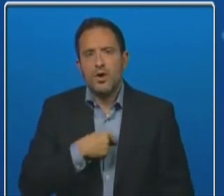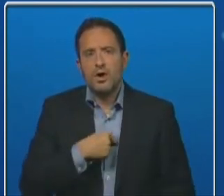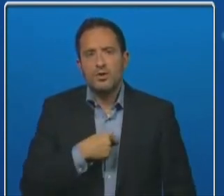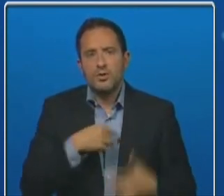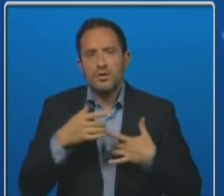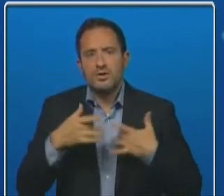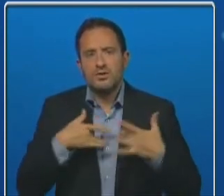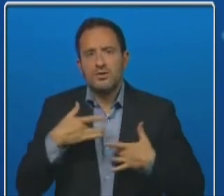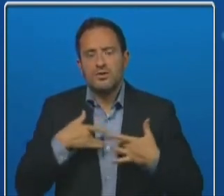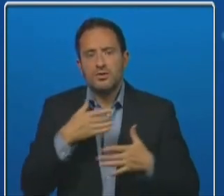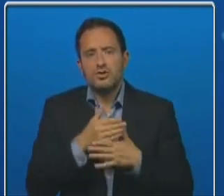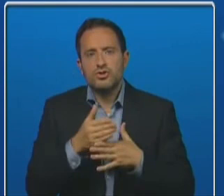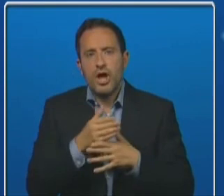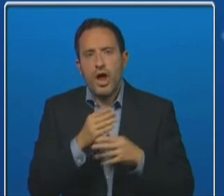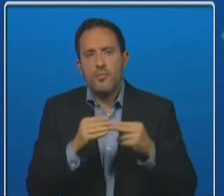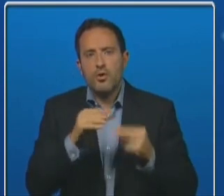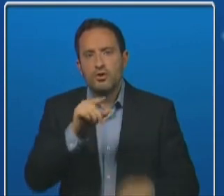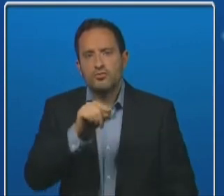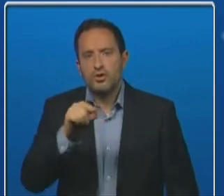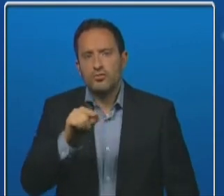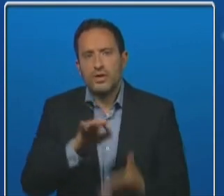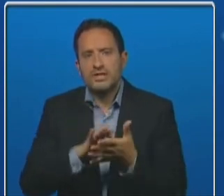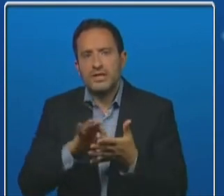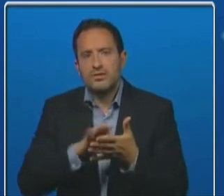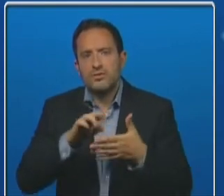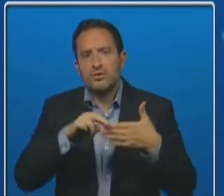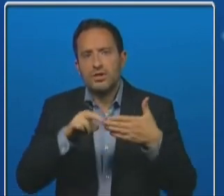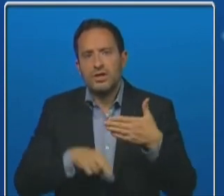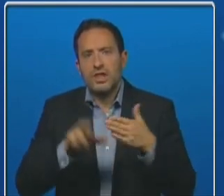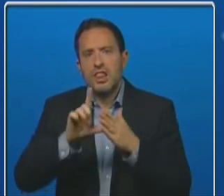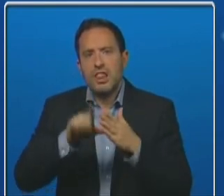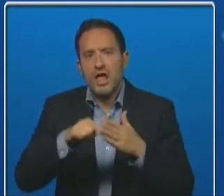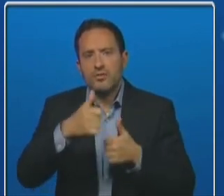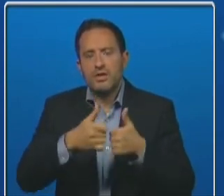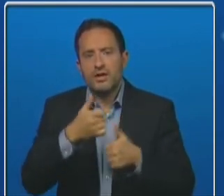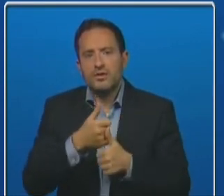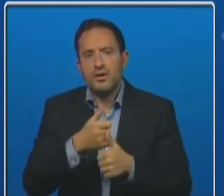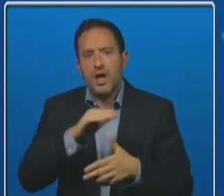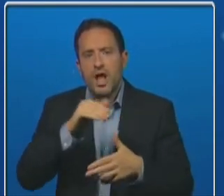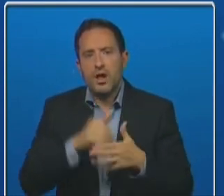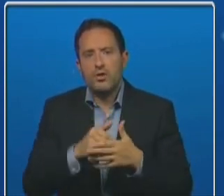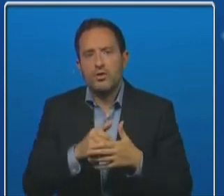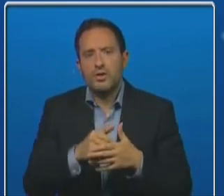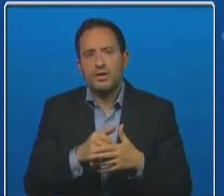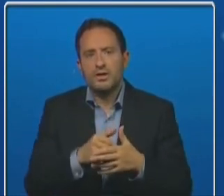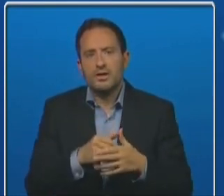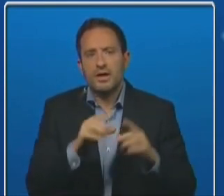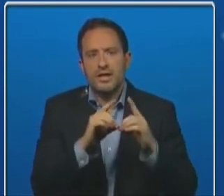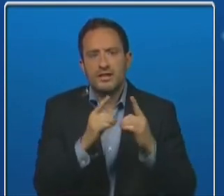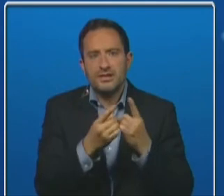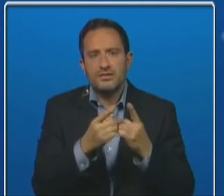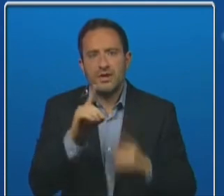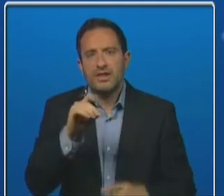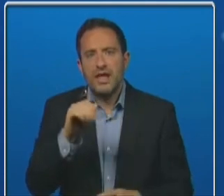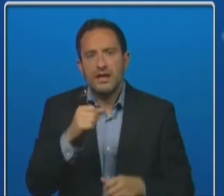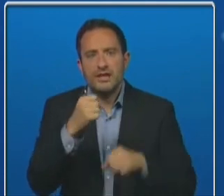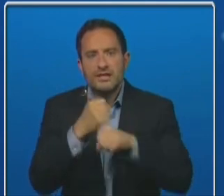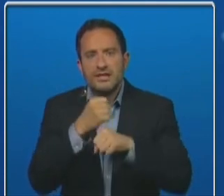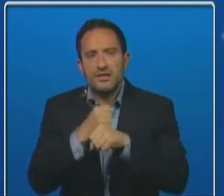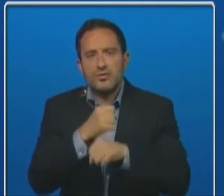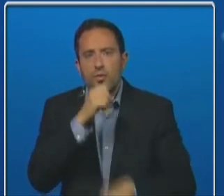forward to sharing more 2020 census population results with you later this year, including redistricting data, statistics on